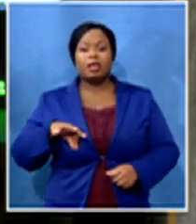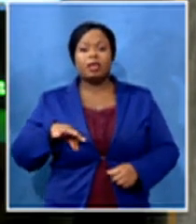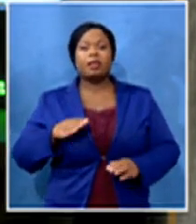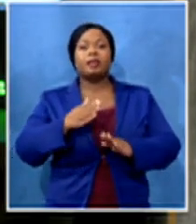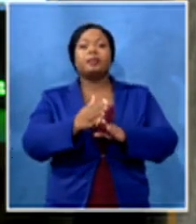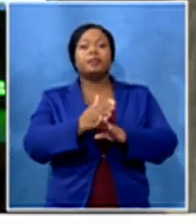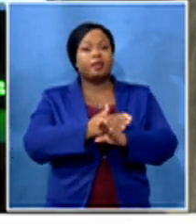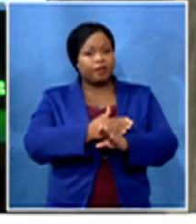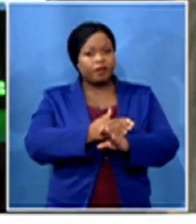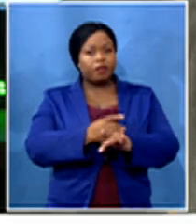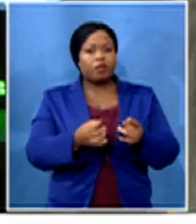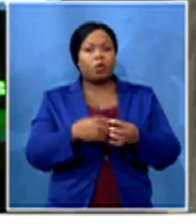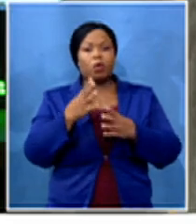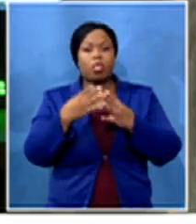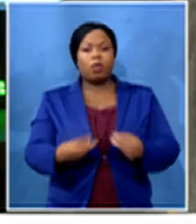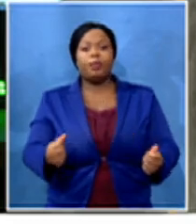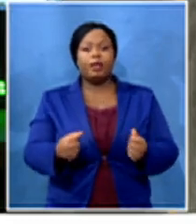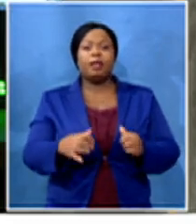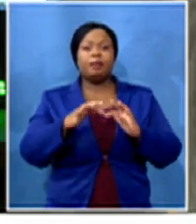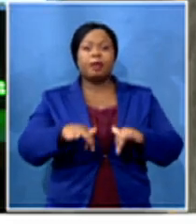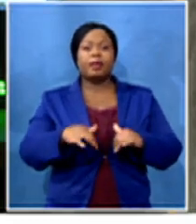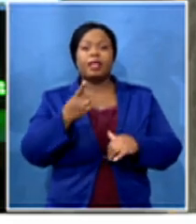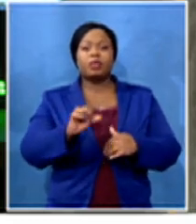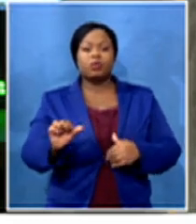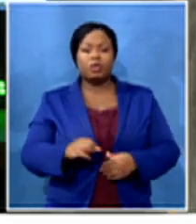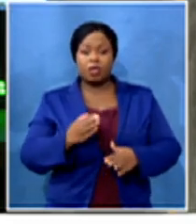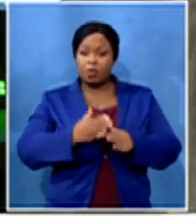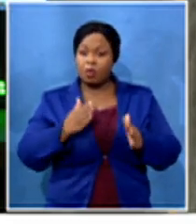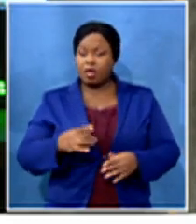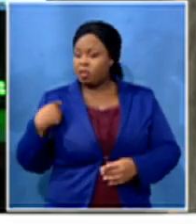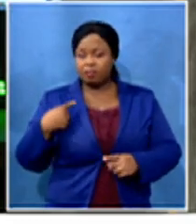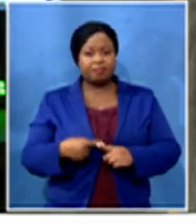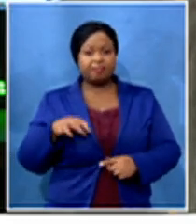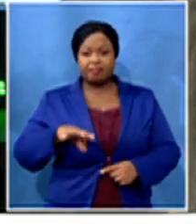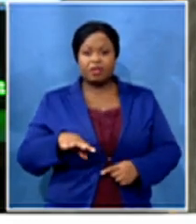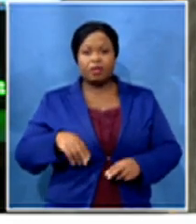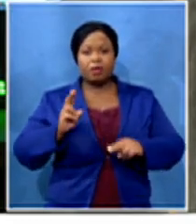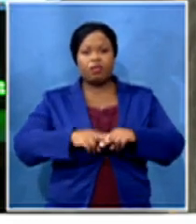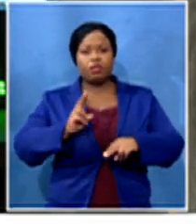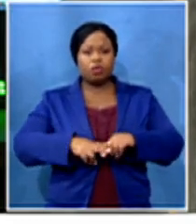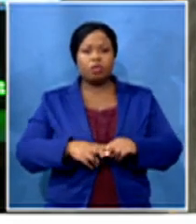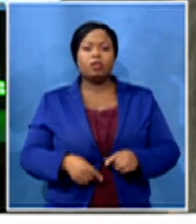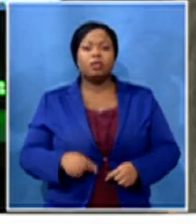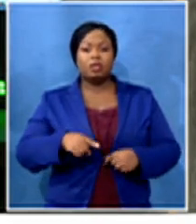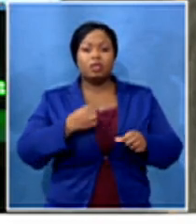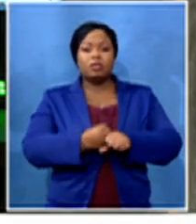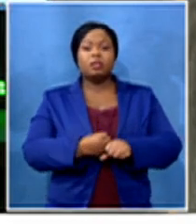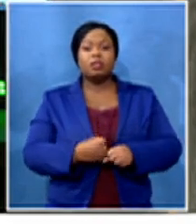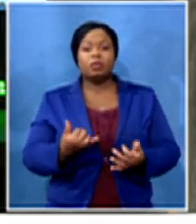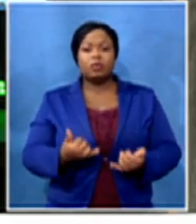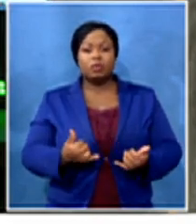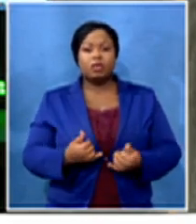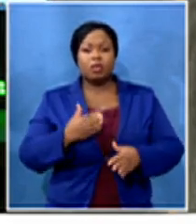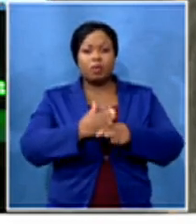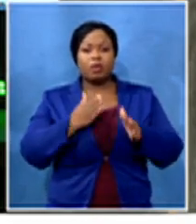before it's liquidated next week. Workers at the airline have not been paid since February this year. Today, the workers will be marching